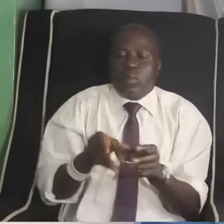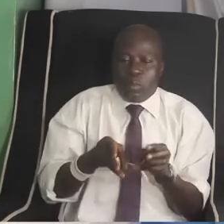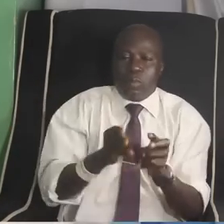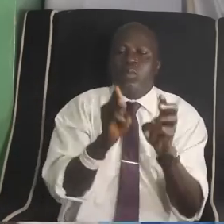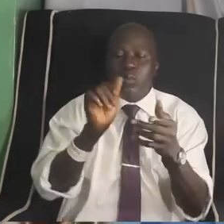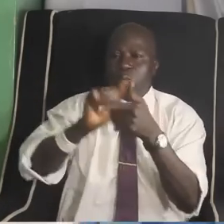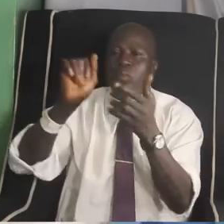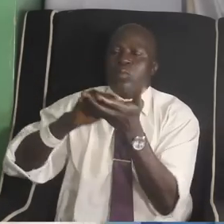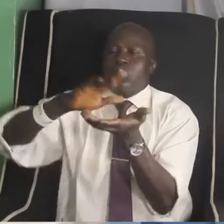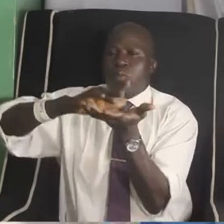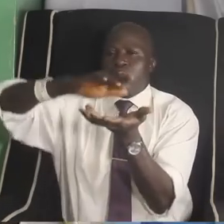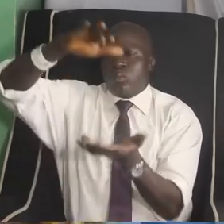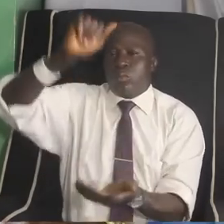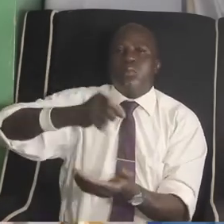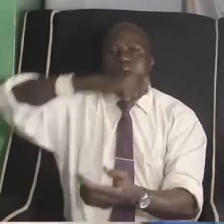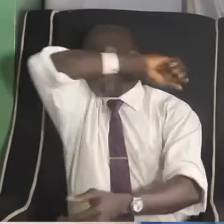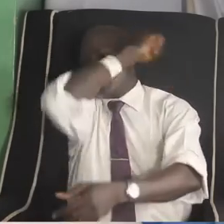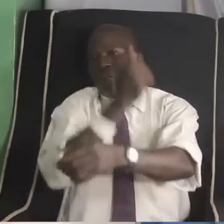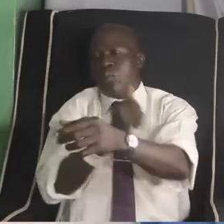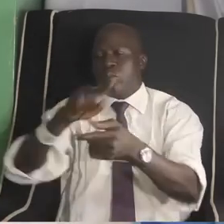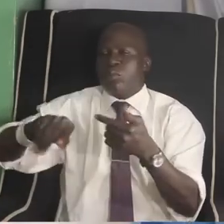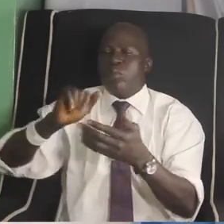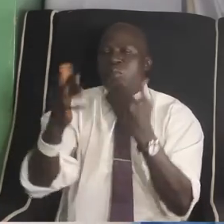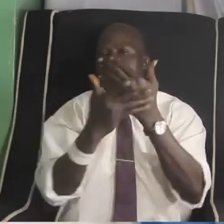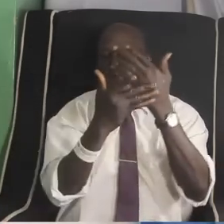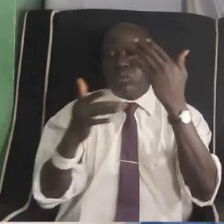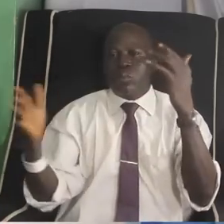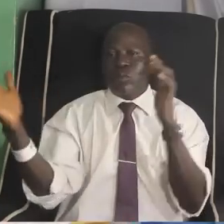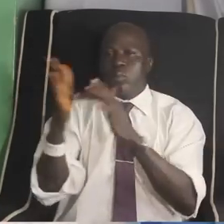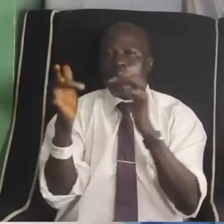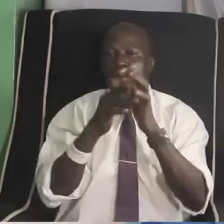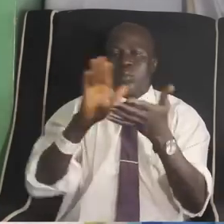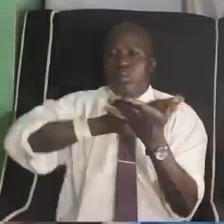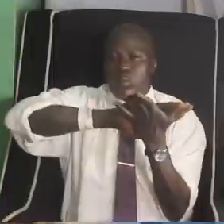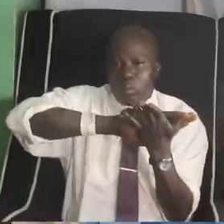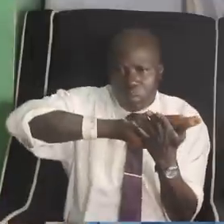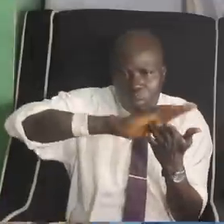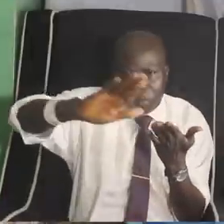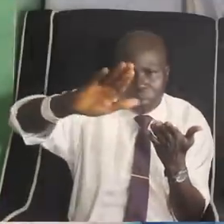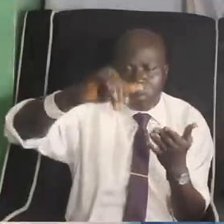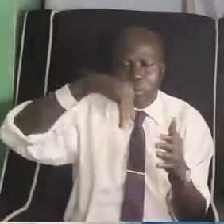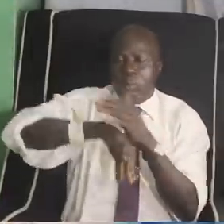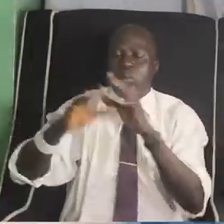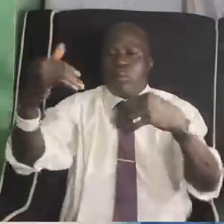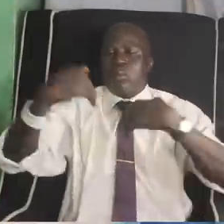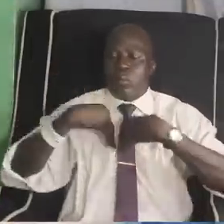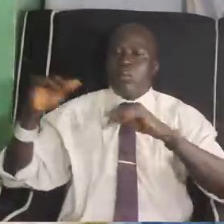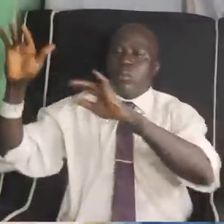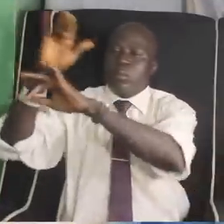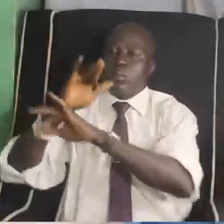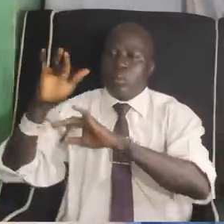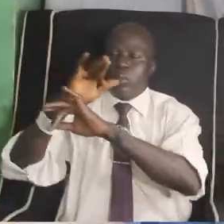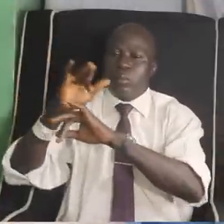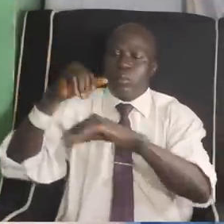the covenant of glory. I authorize. Jesus, go pare. Amen. Jesus, we bless you. Amen. Lord,